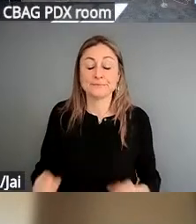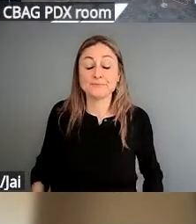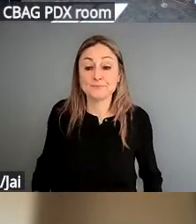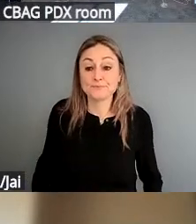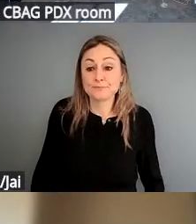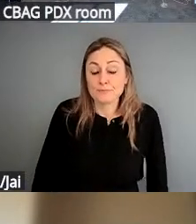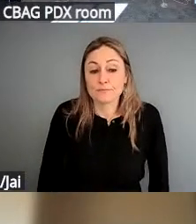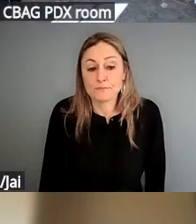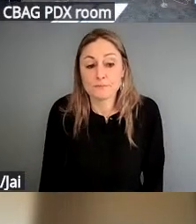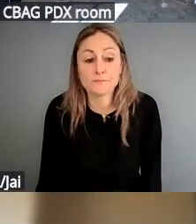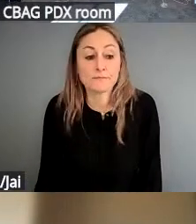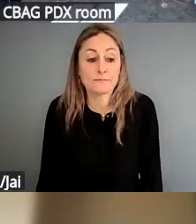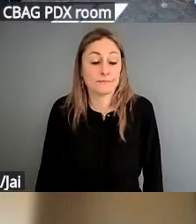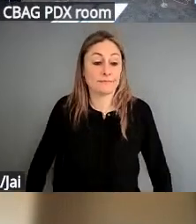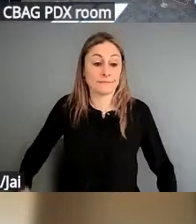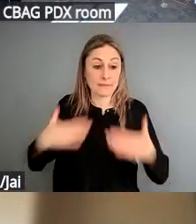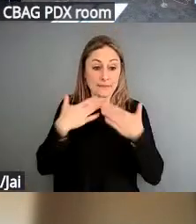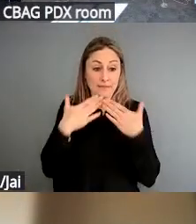Thank you.